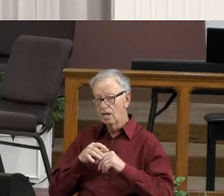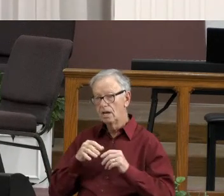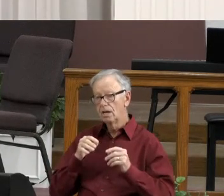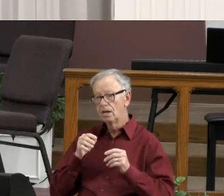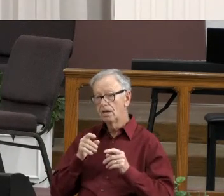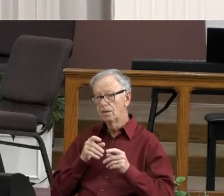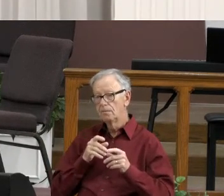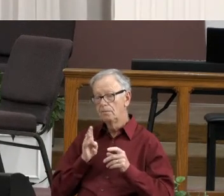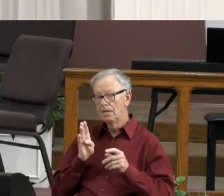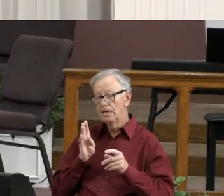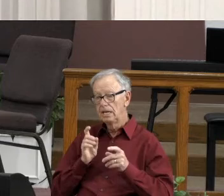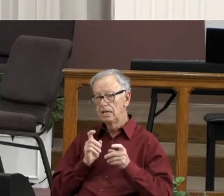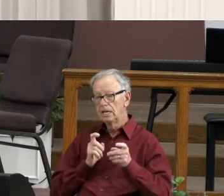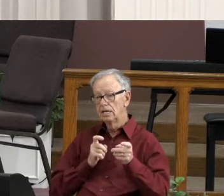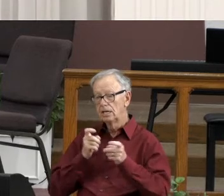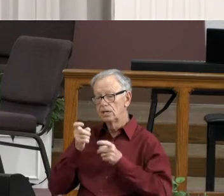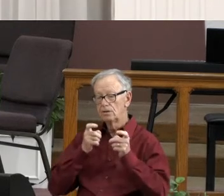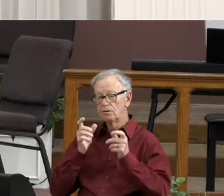in charge.